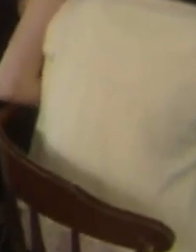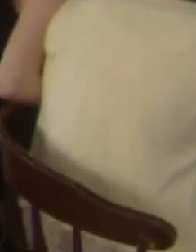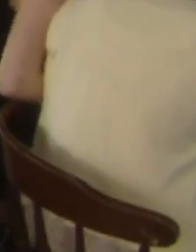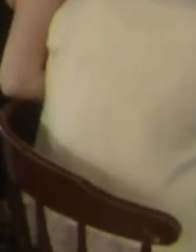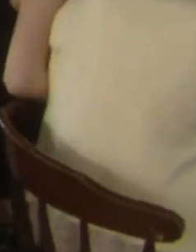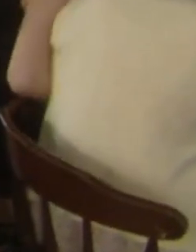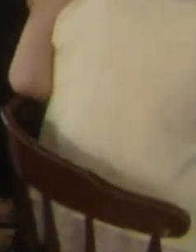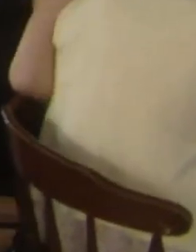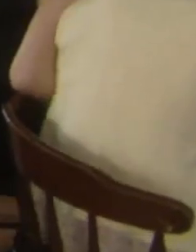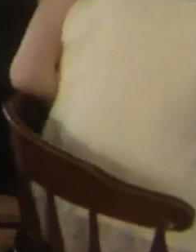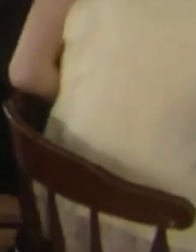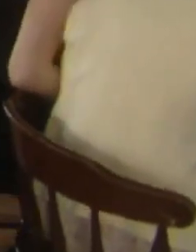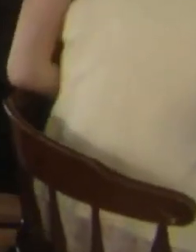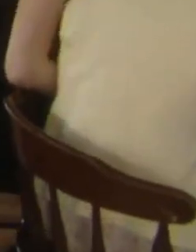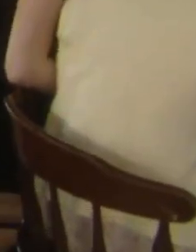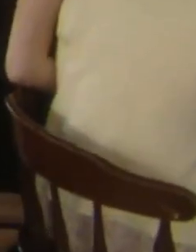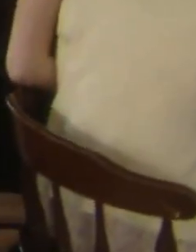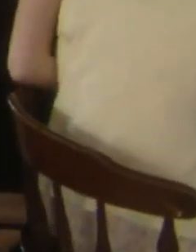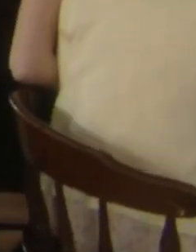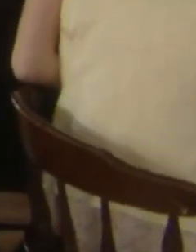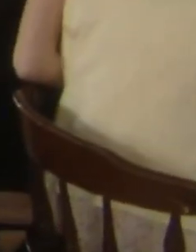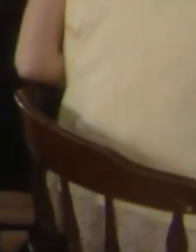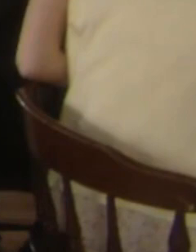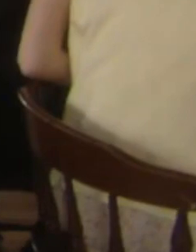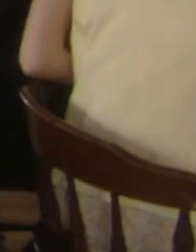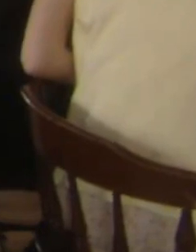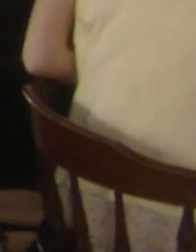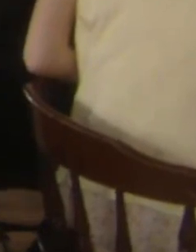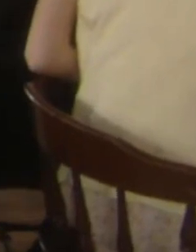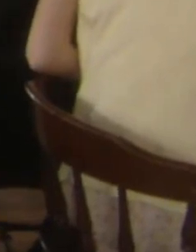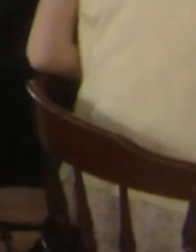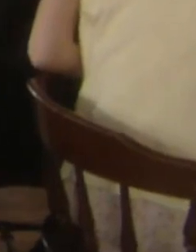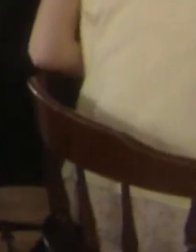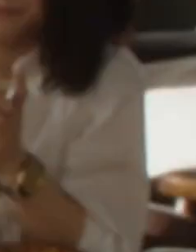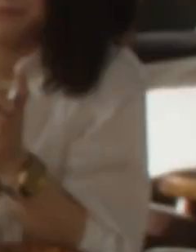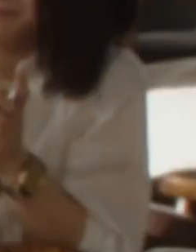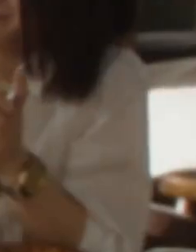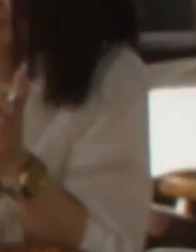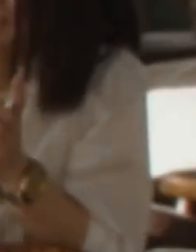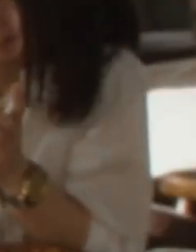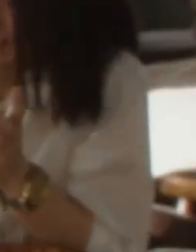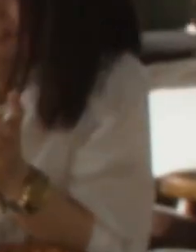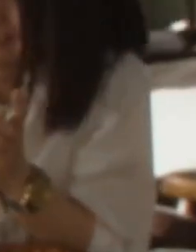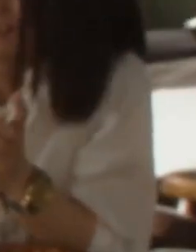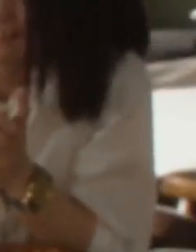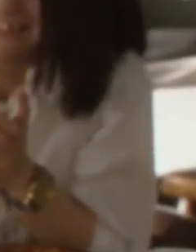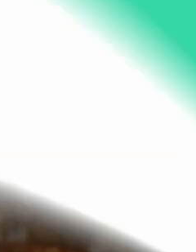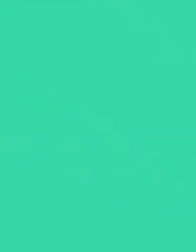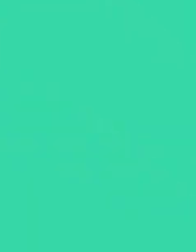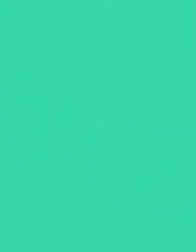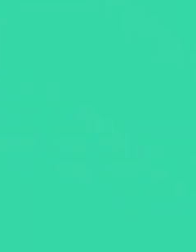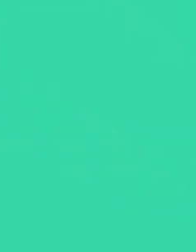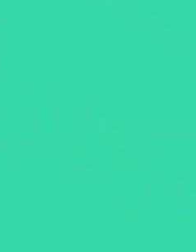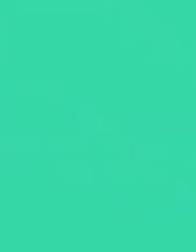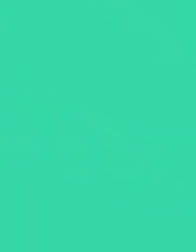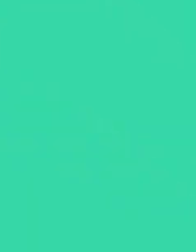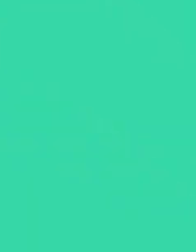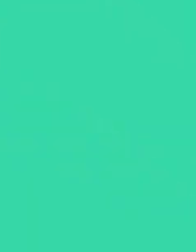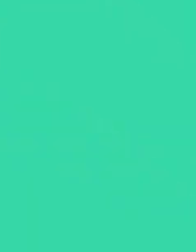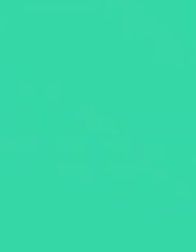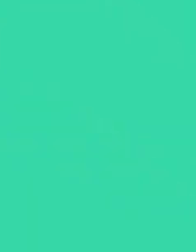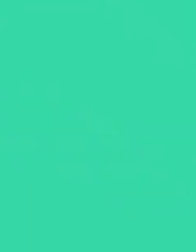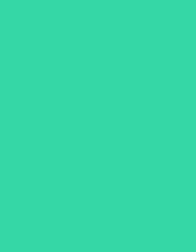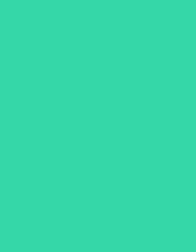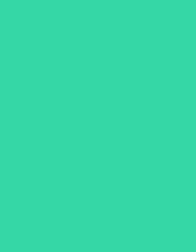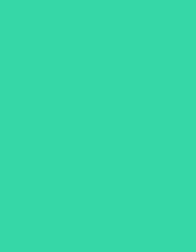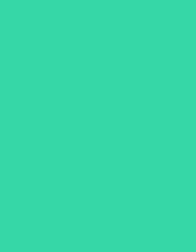prometedor, pero la salud se perdió y las cosas cambiaron. Es muy popular, ¿no es así? Una comida para